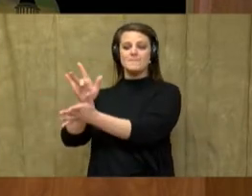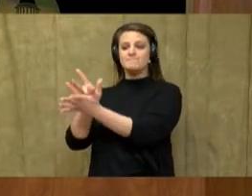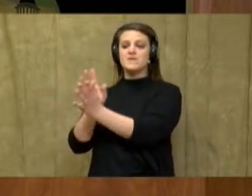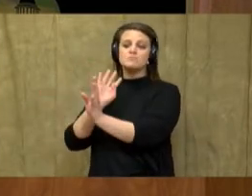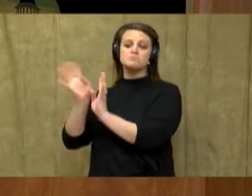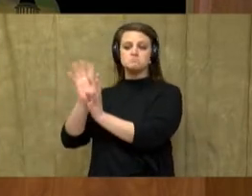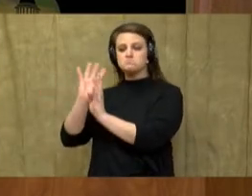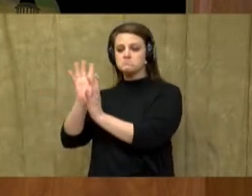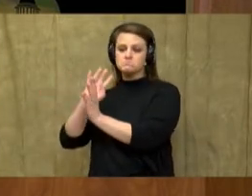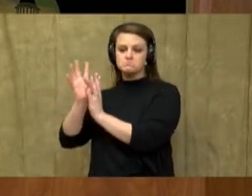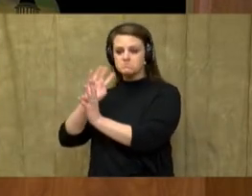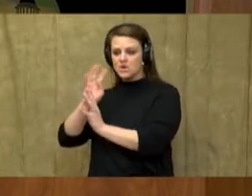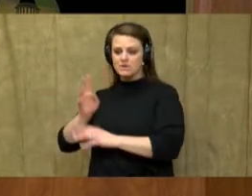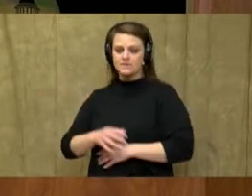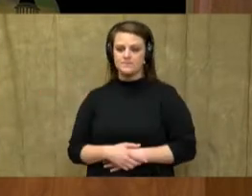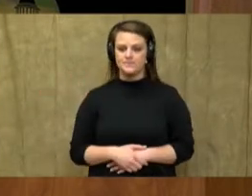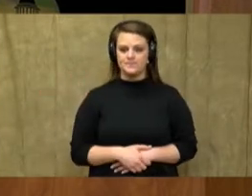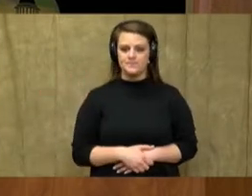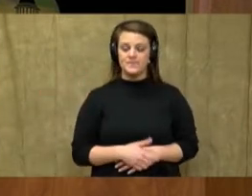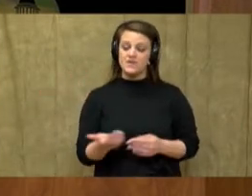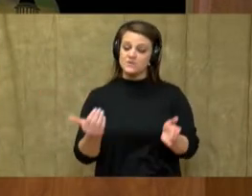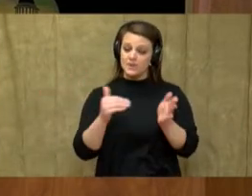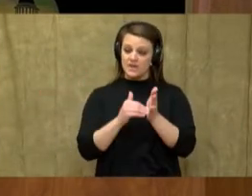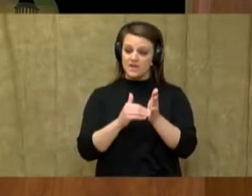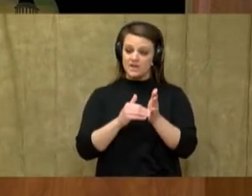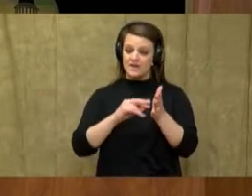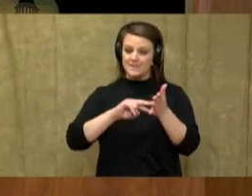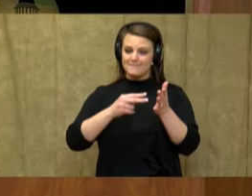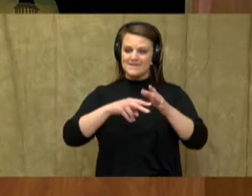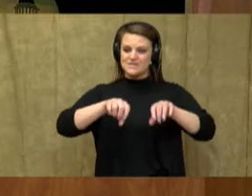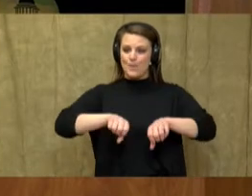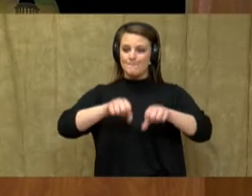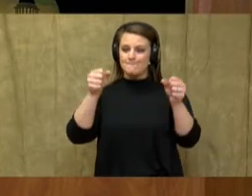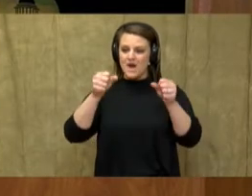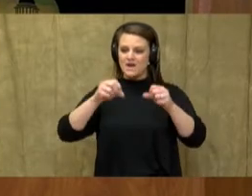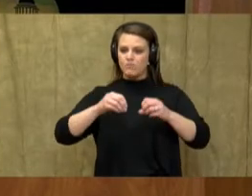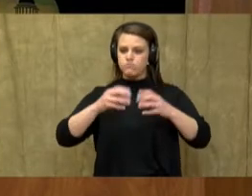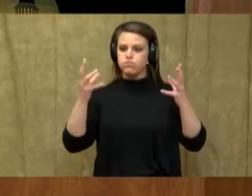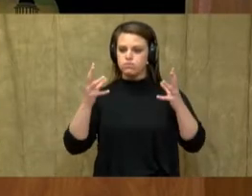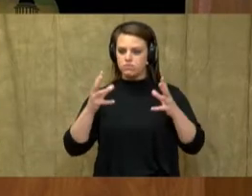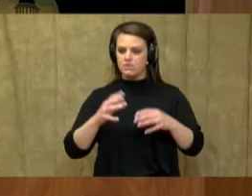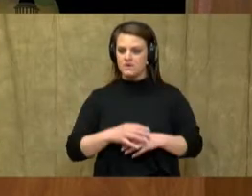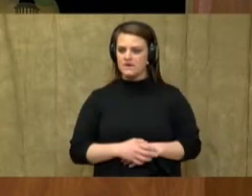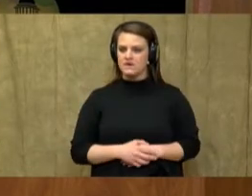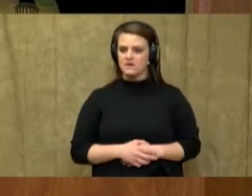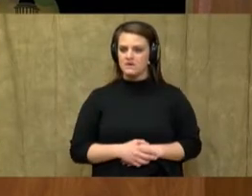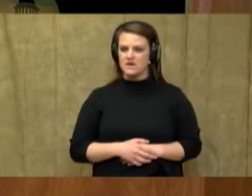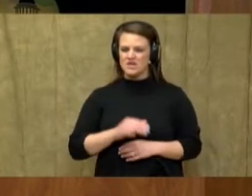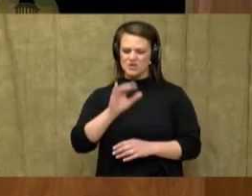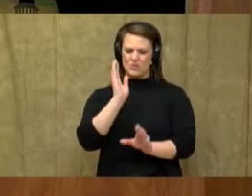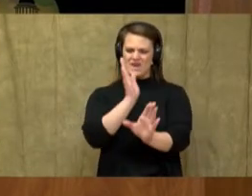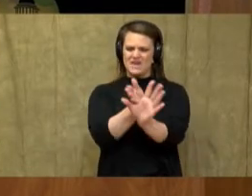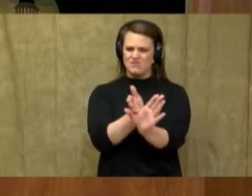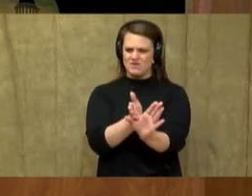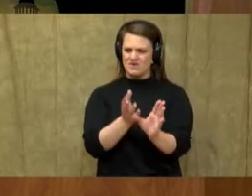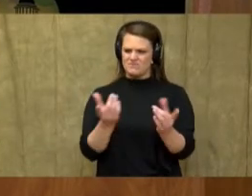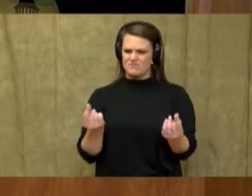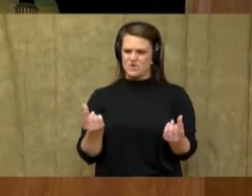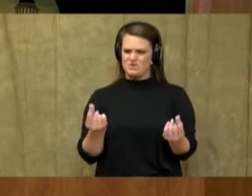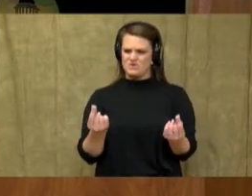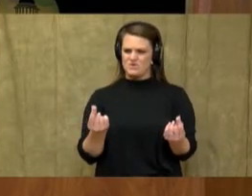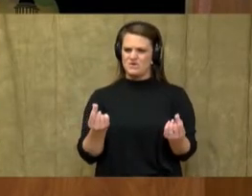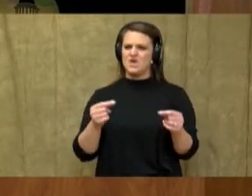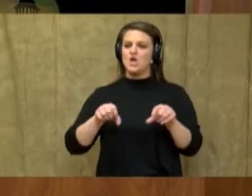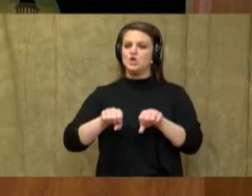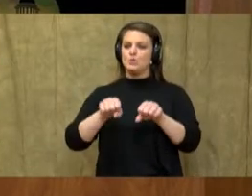of a conversation. So again, it means to break or to burst. So interrupt, what are you doing?